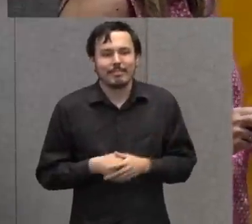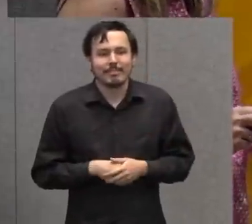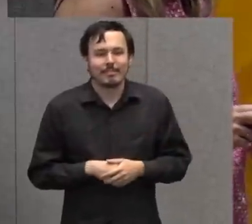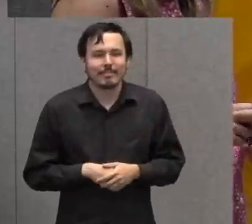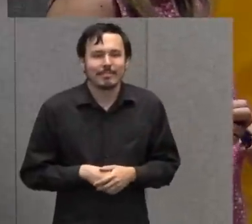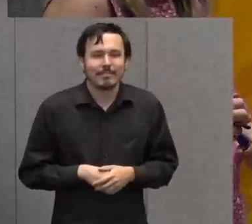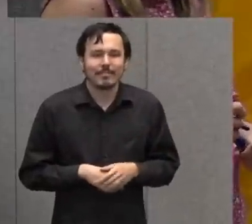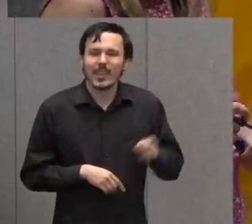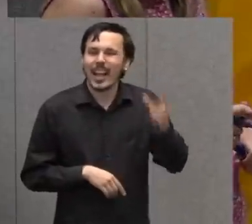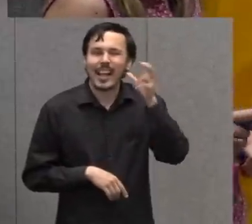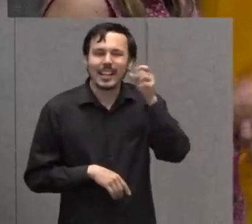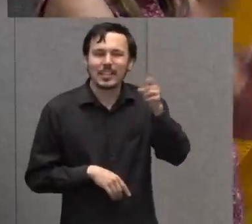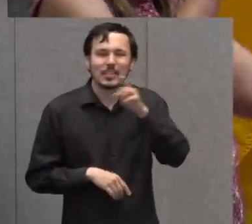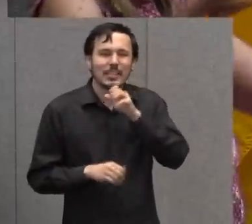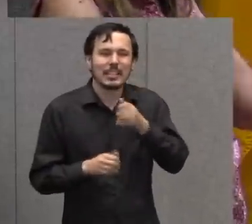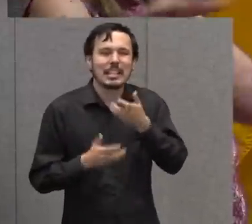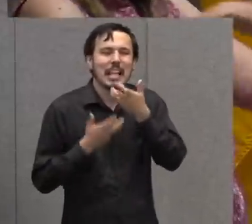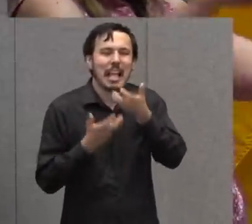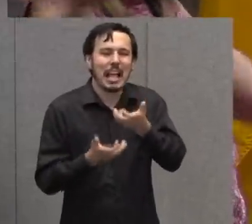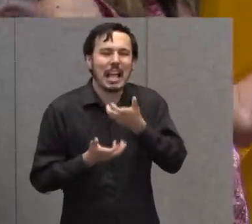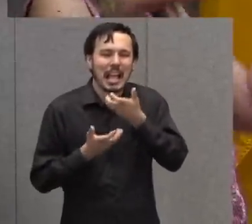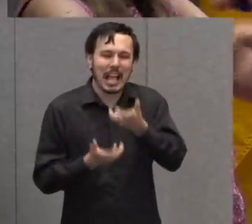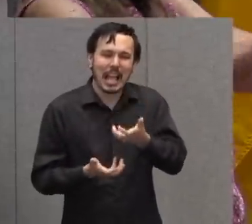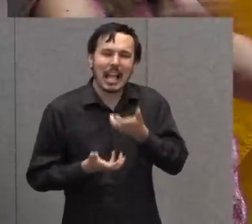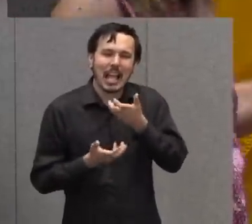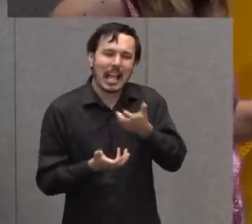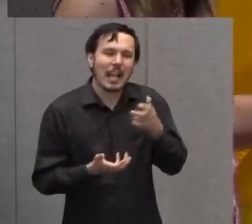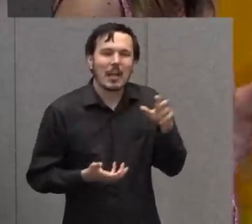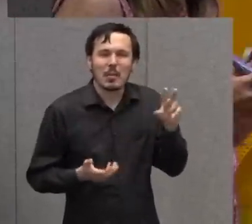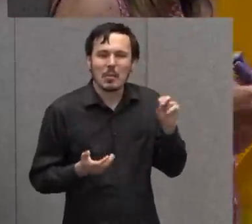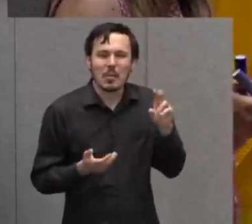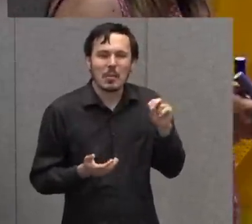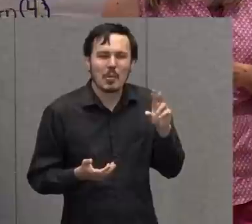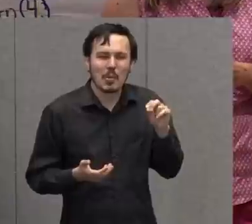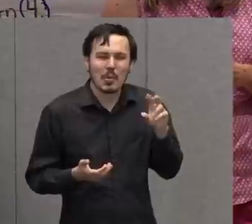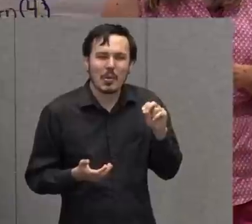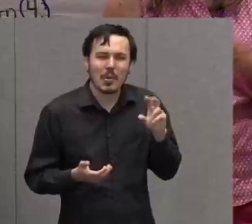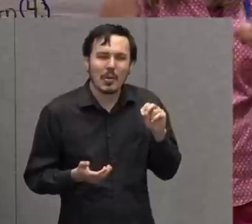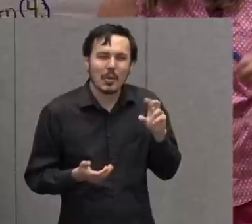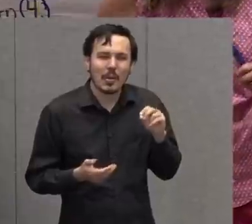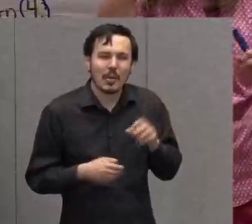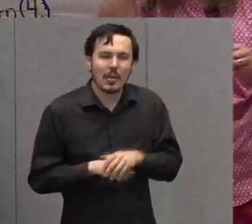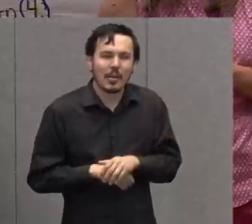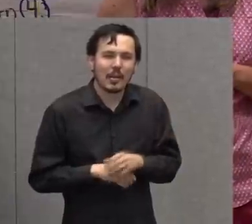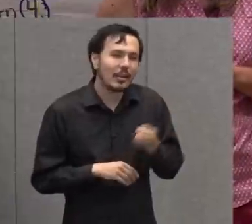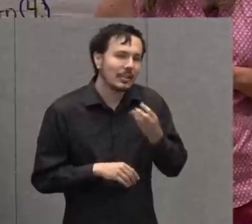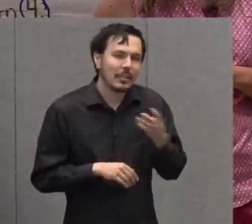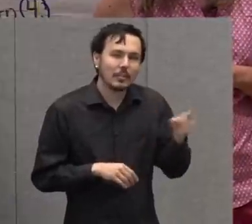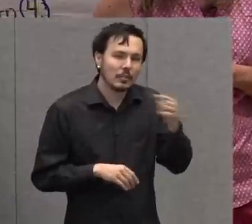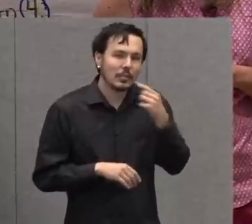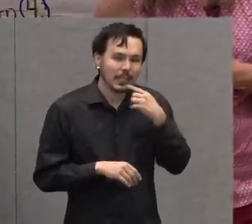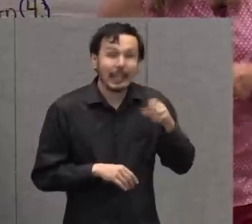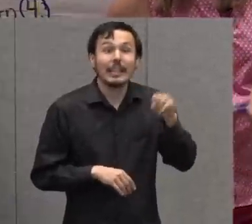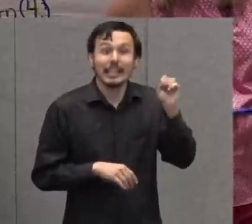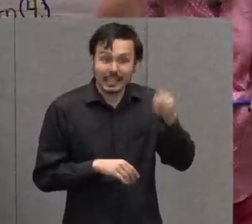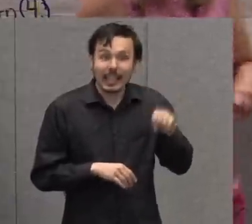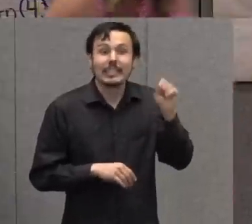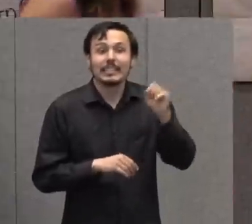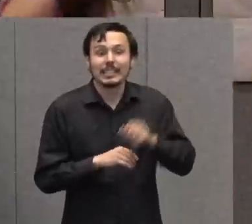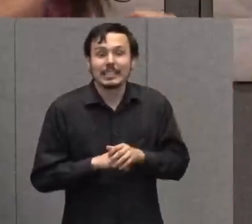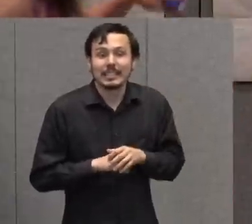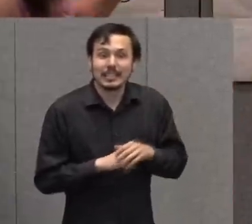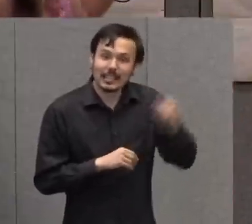Oh, I hear you guys yelling at me like, no, no, no. And I heard a few say, yep. Did